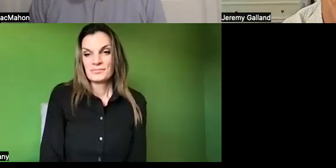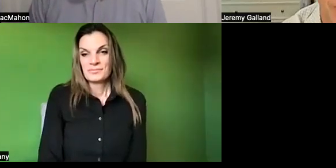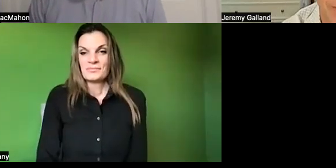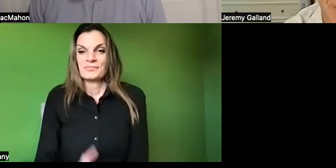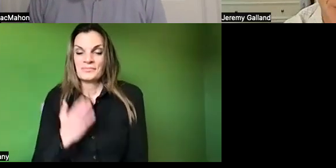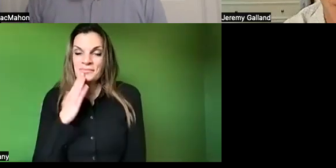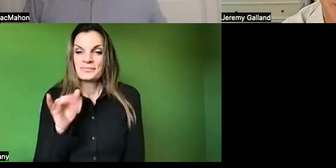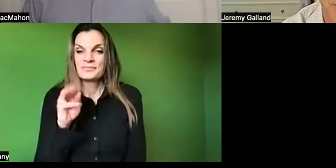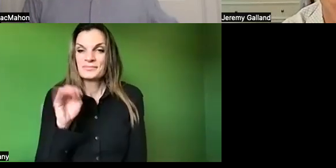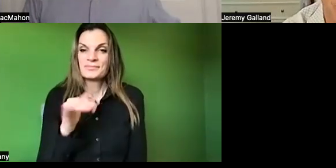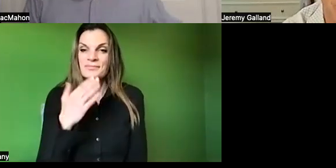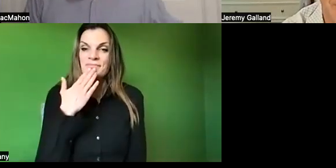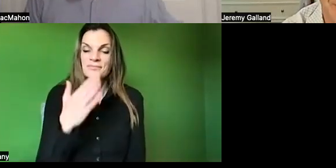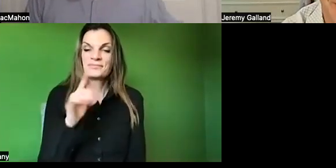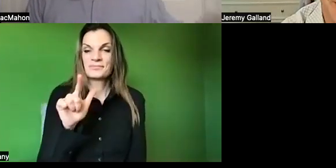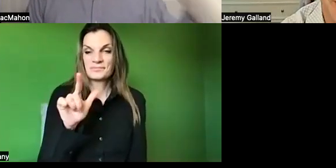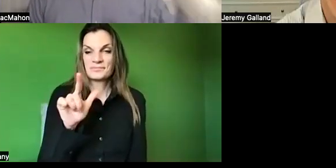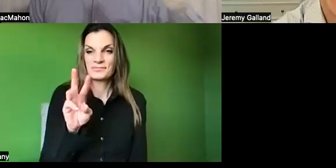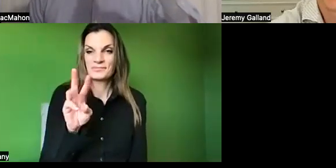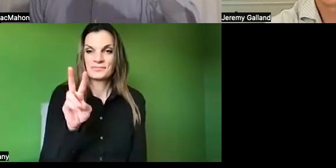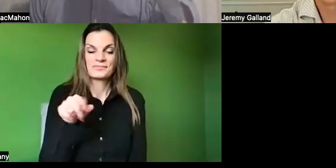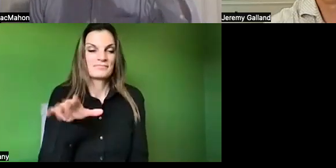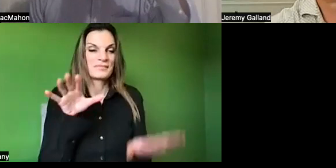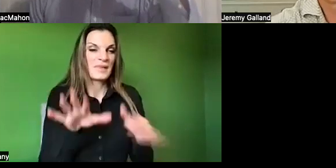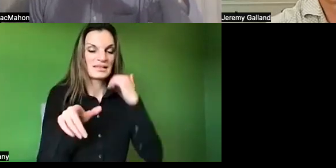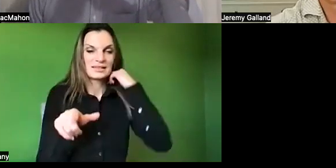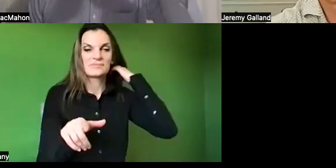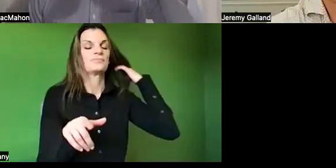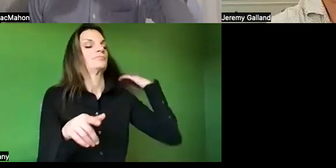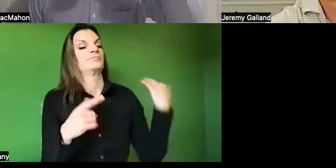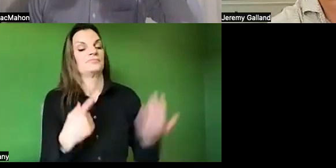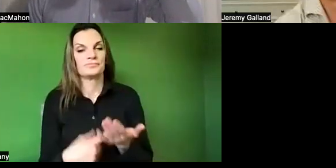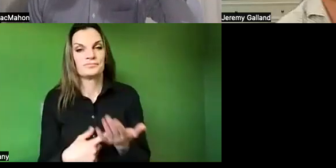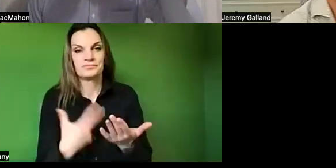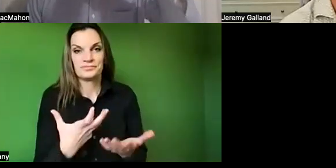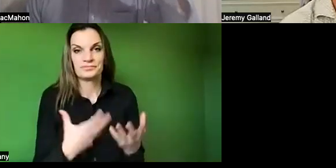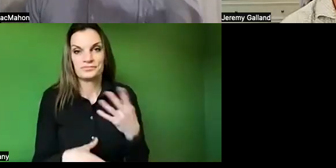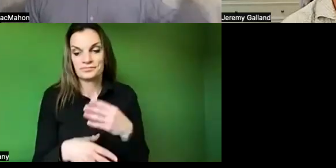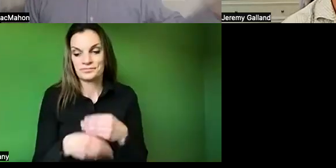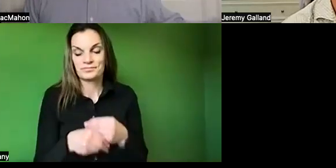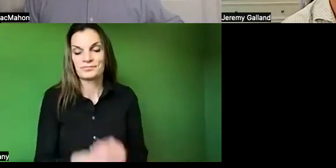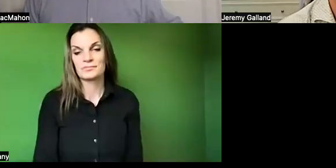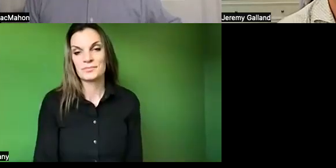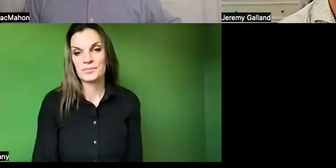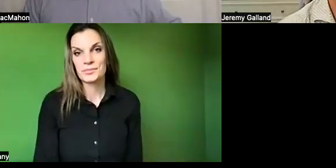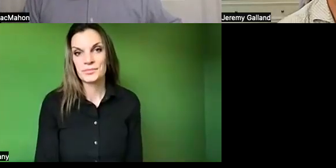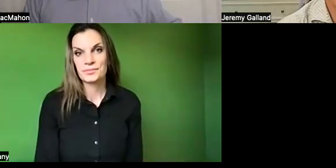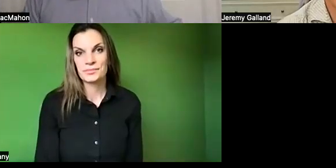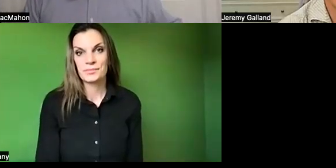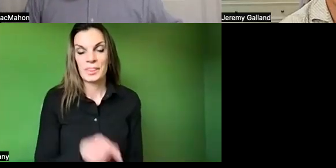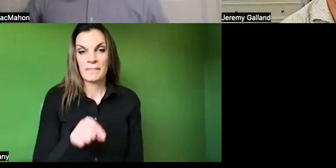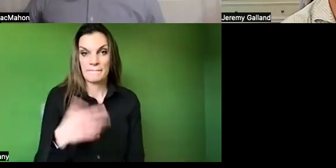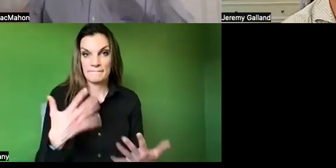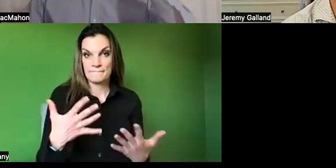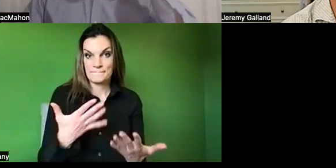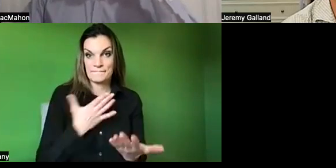League of Women Voters. It's an excellent forum. I'd like to leave with another impression. The strongest part